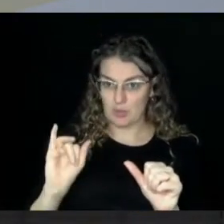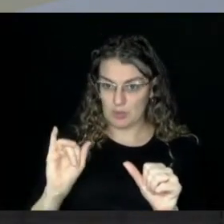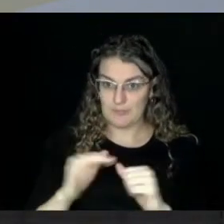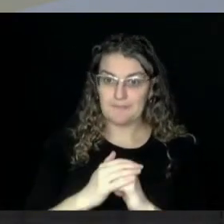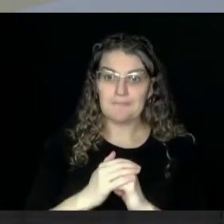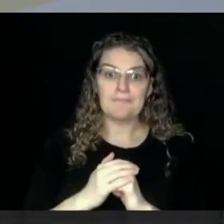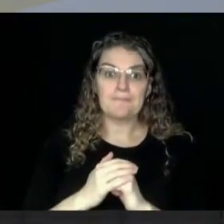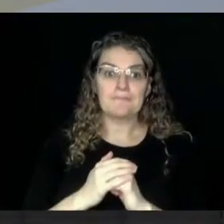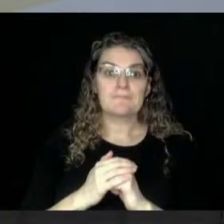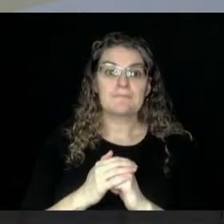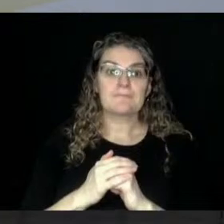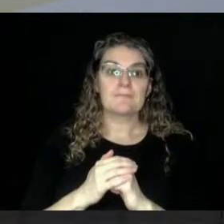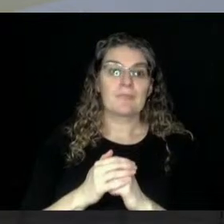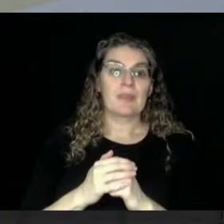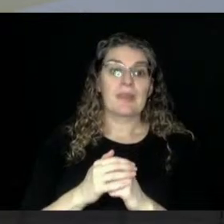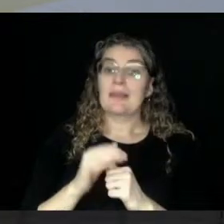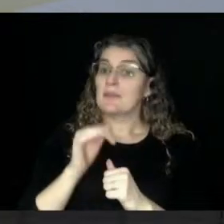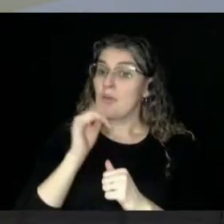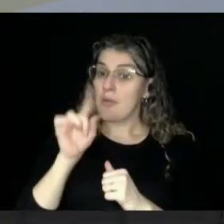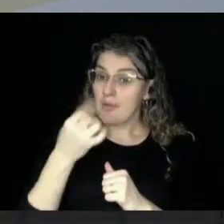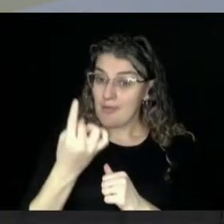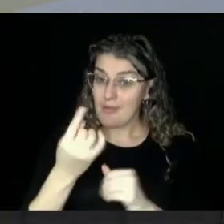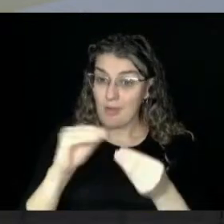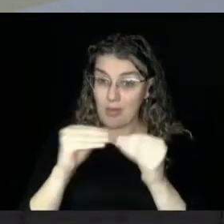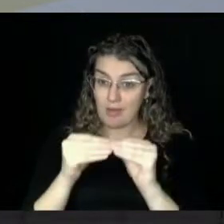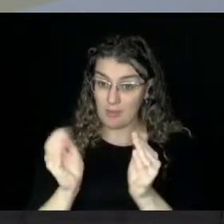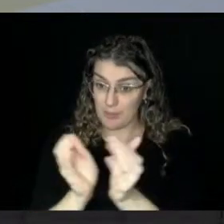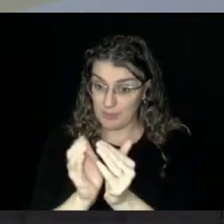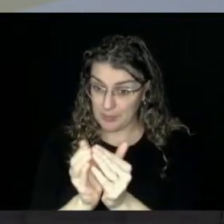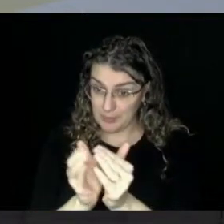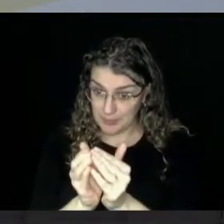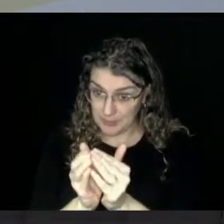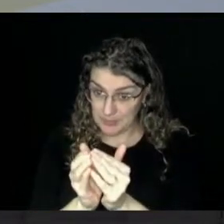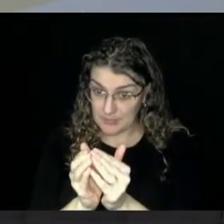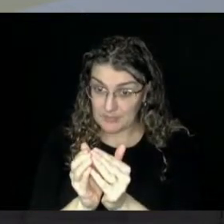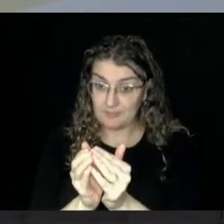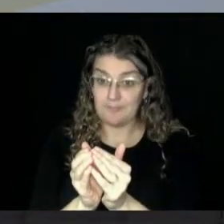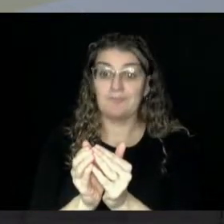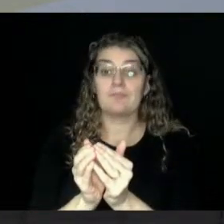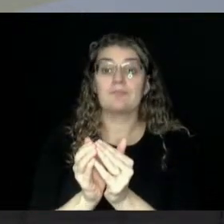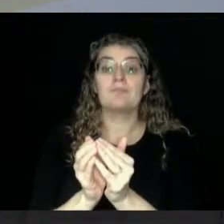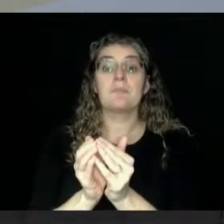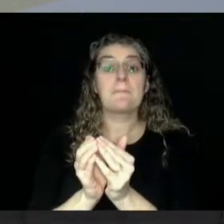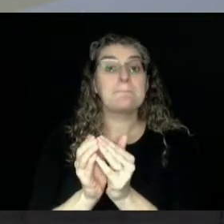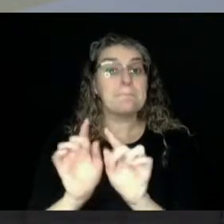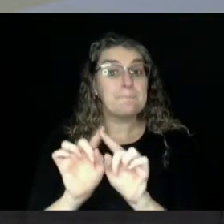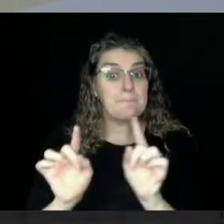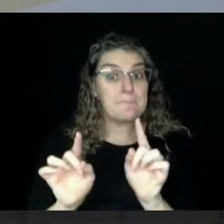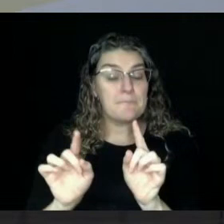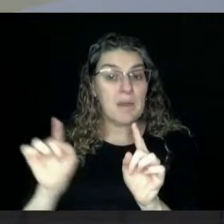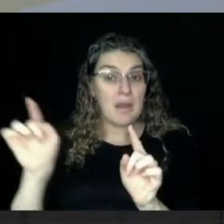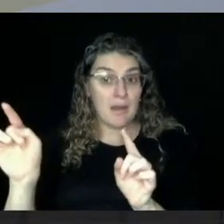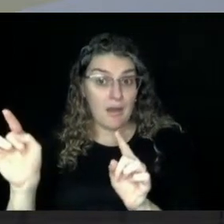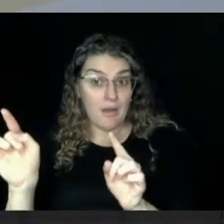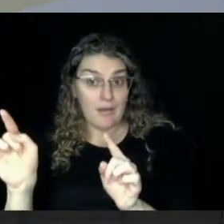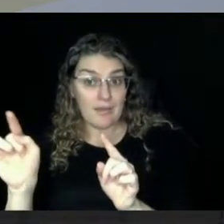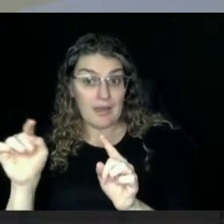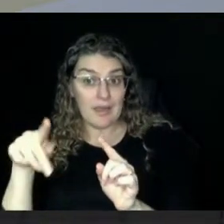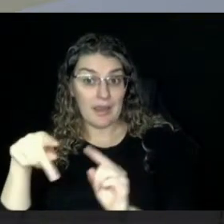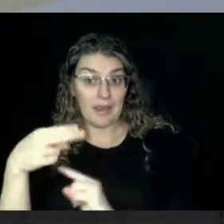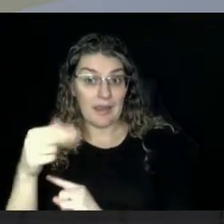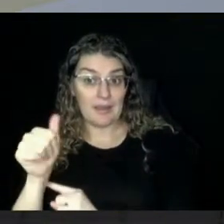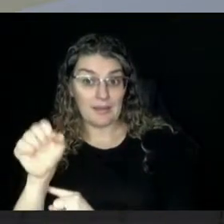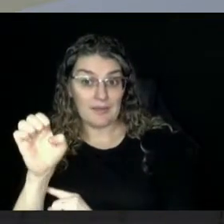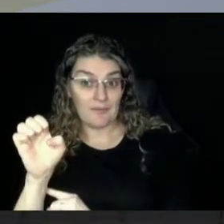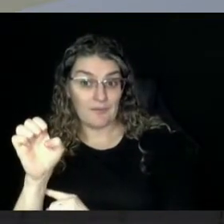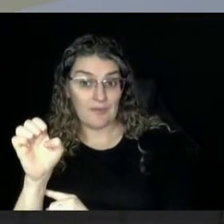that includes not just the number of cases, but the phases that they're in. For